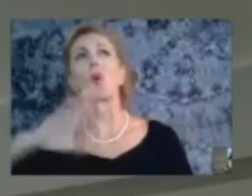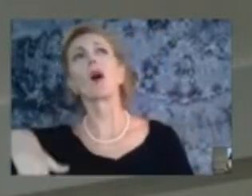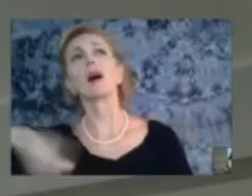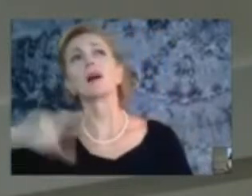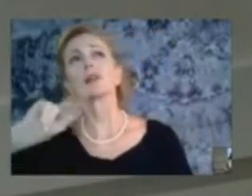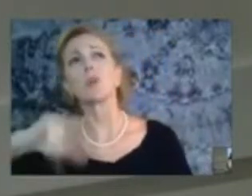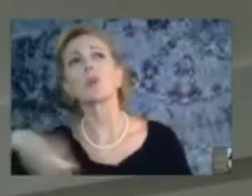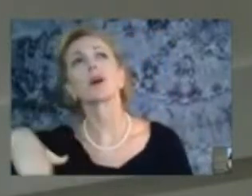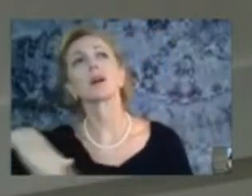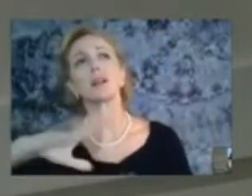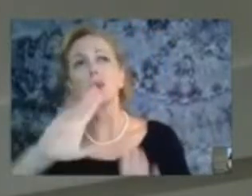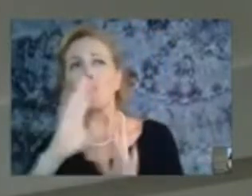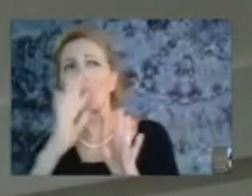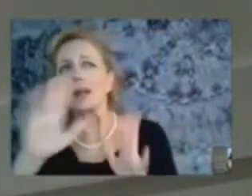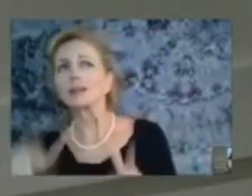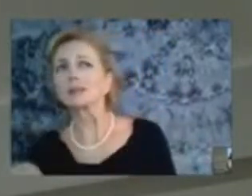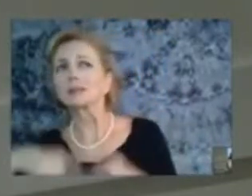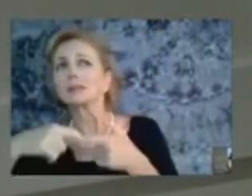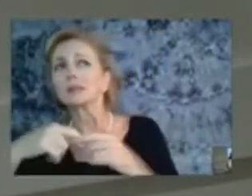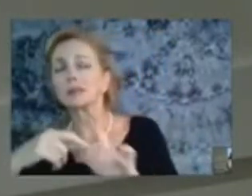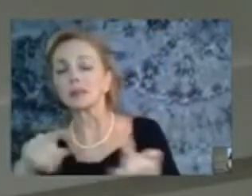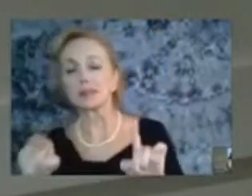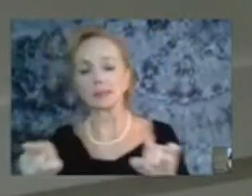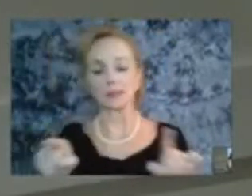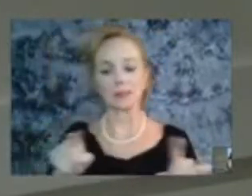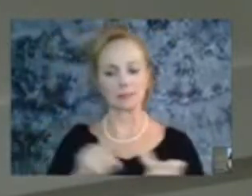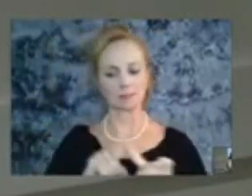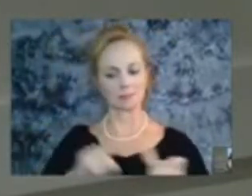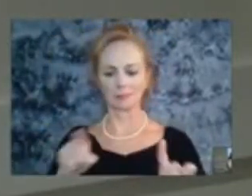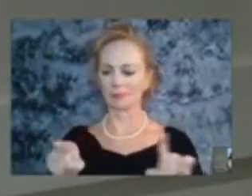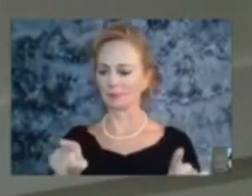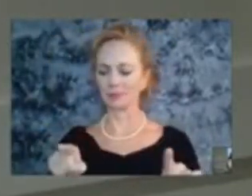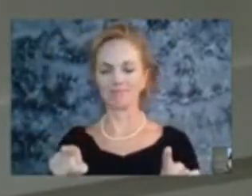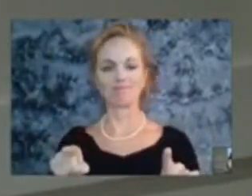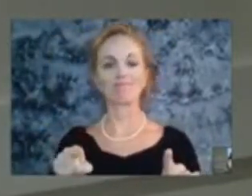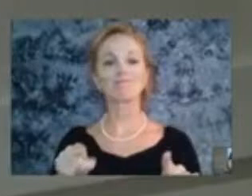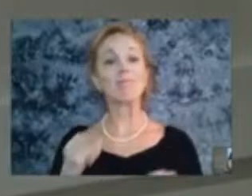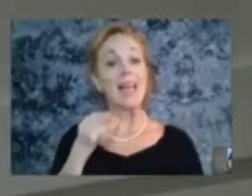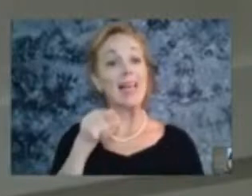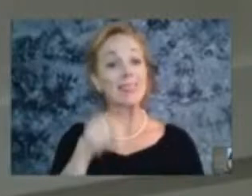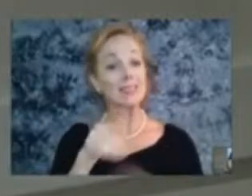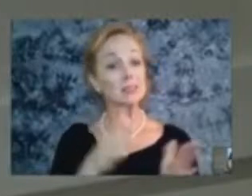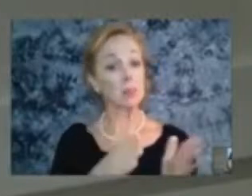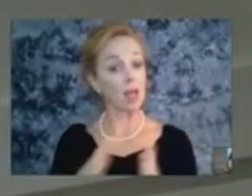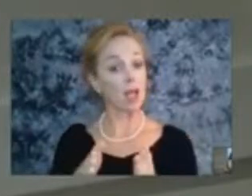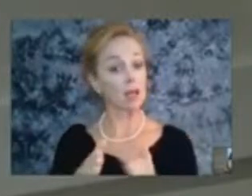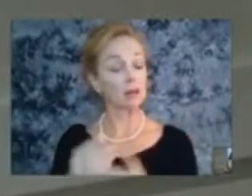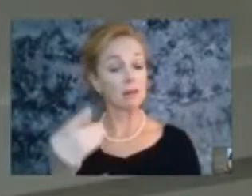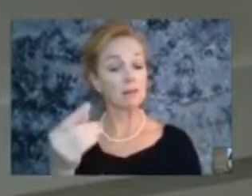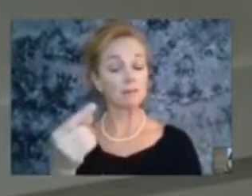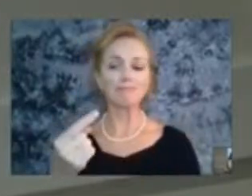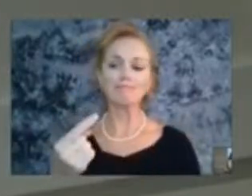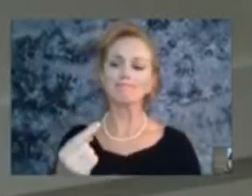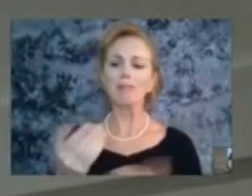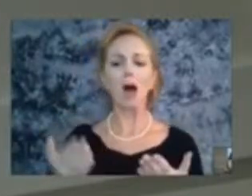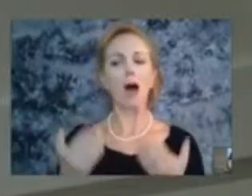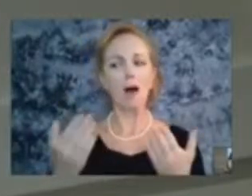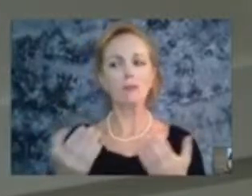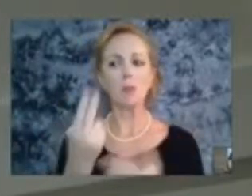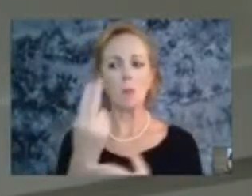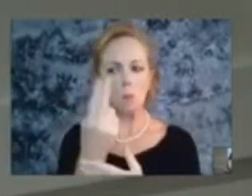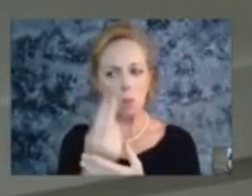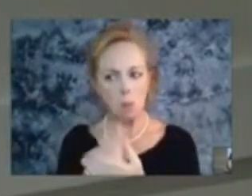yet. I think this plan gives both groups, both camps,